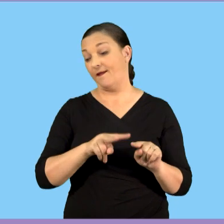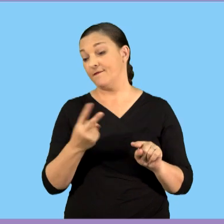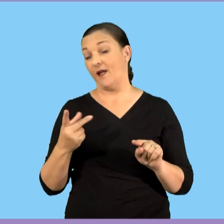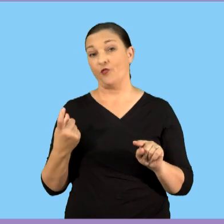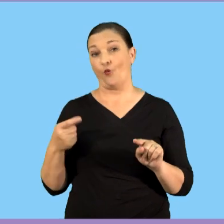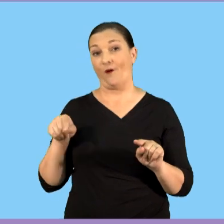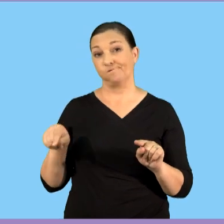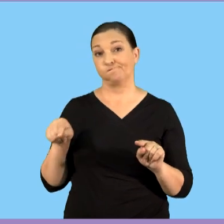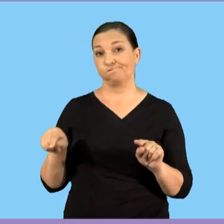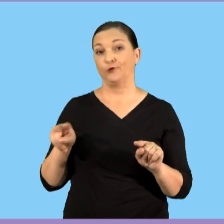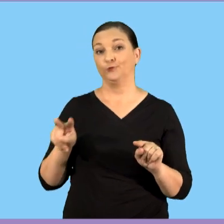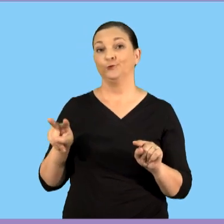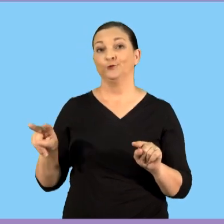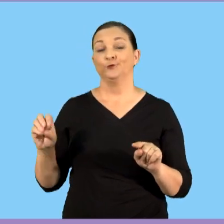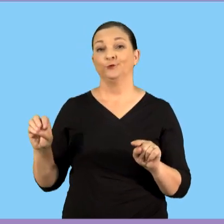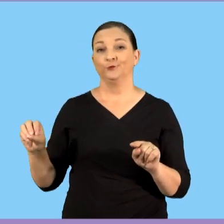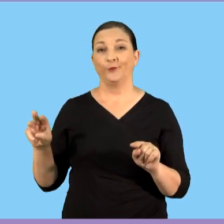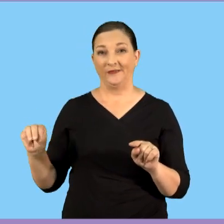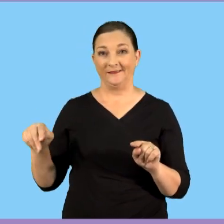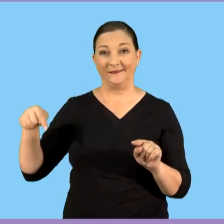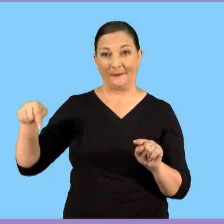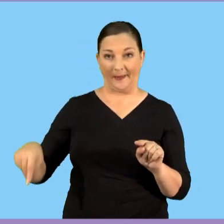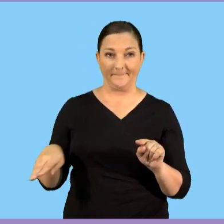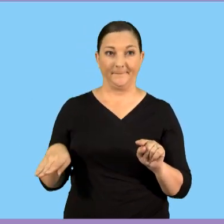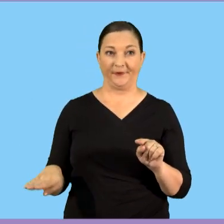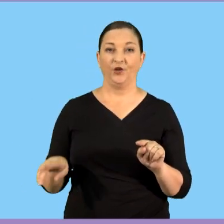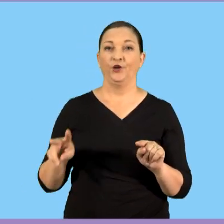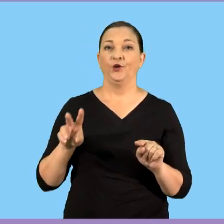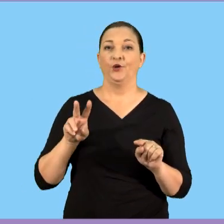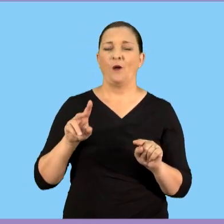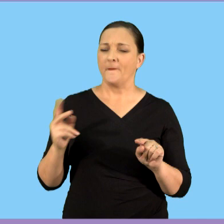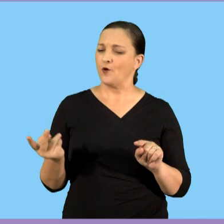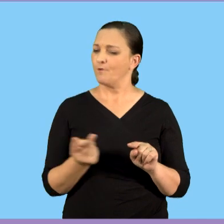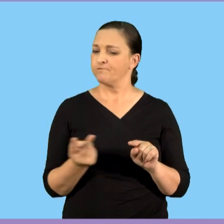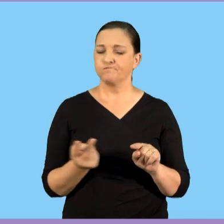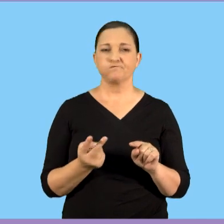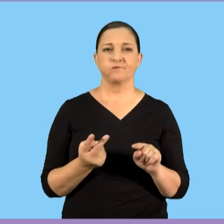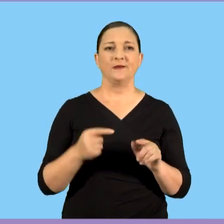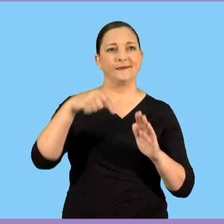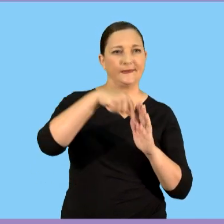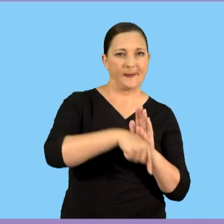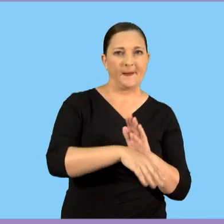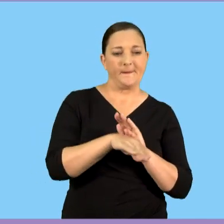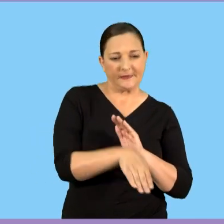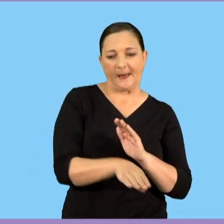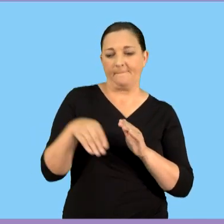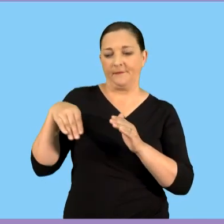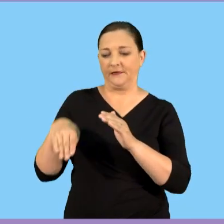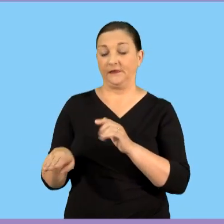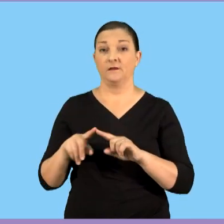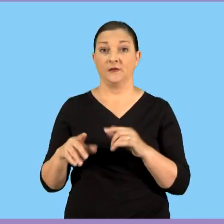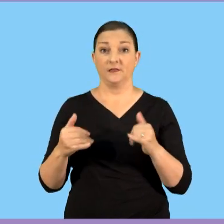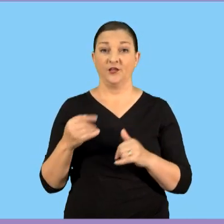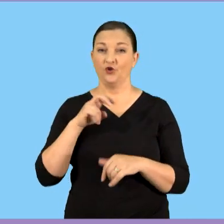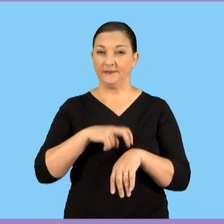meters deep. What is the difference in their depth? So they are all deep, meaning they are all in the